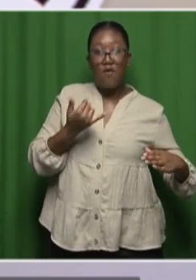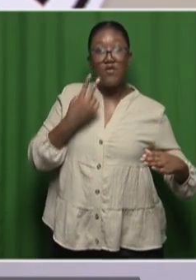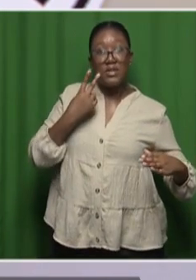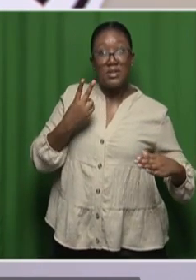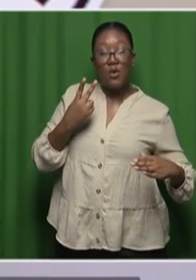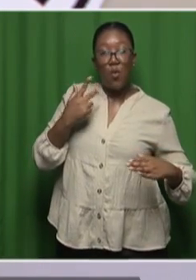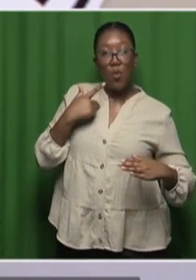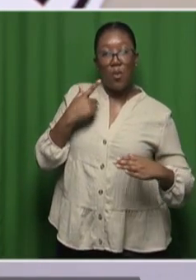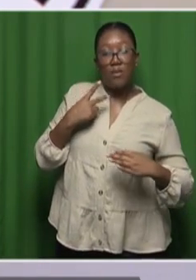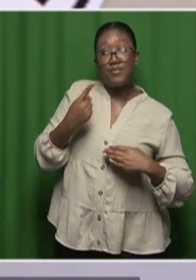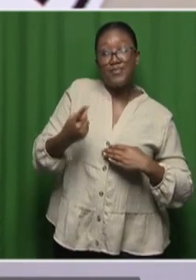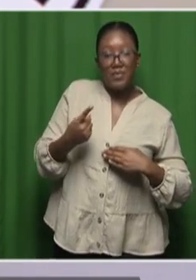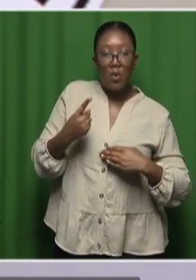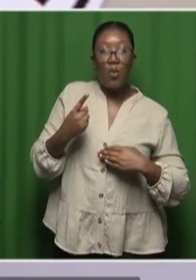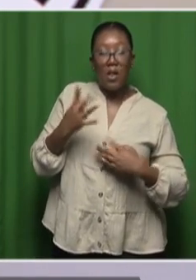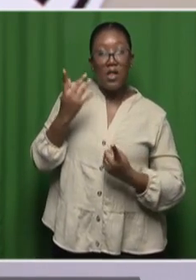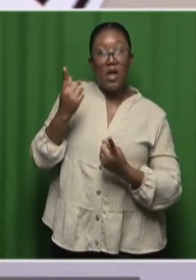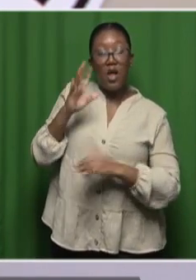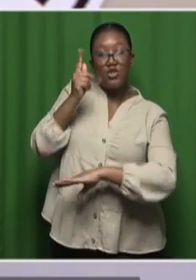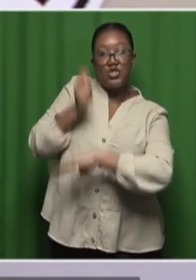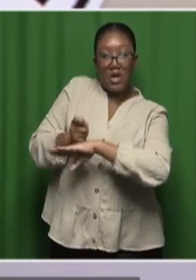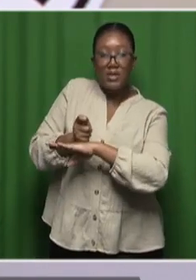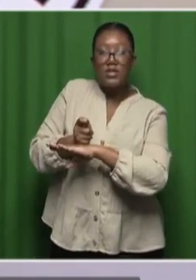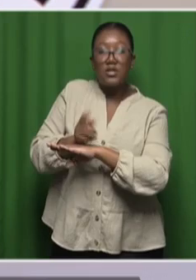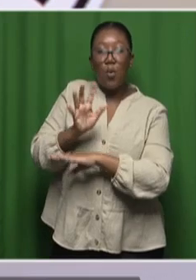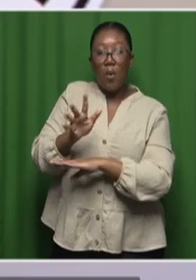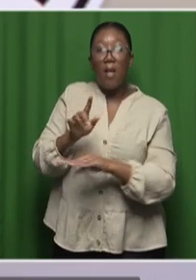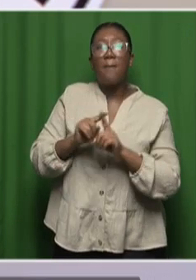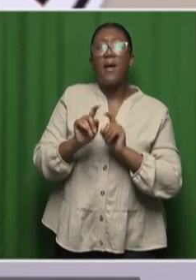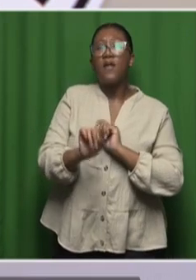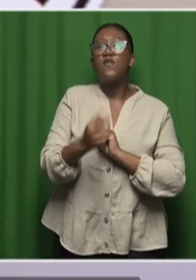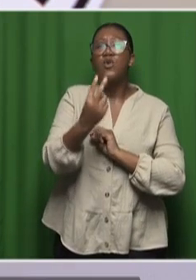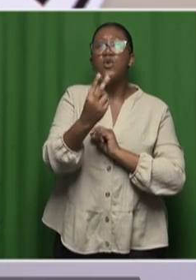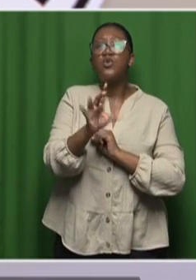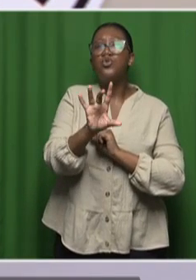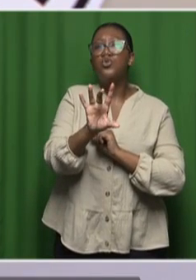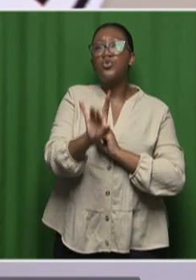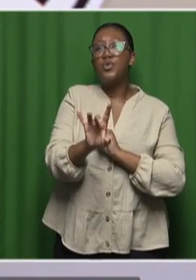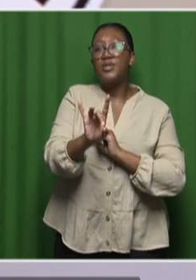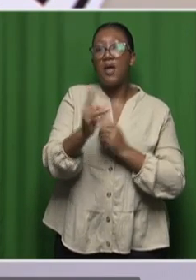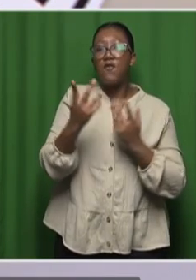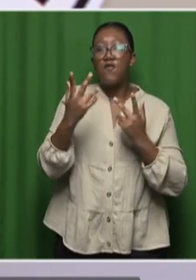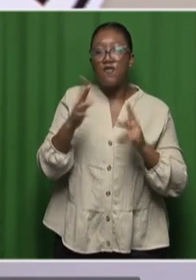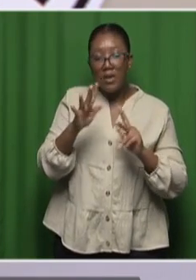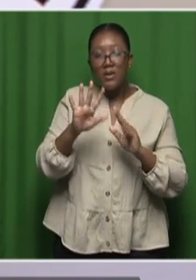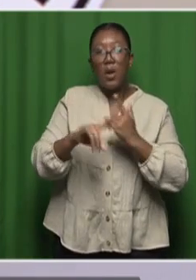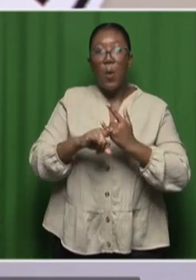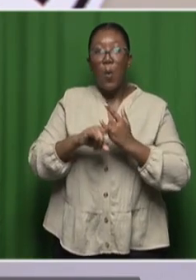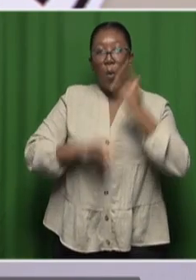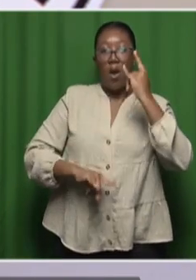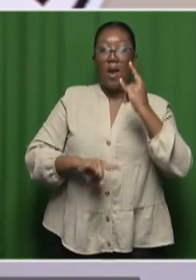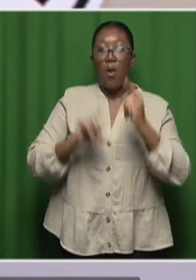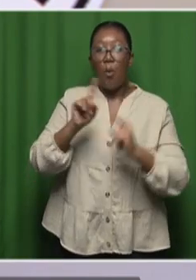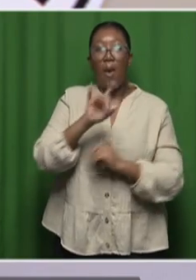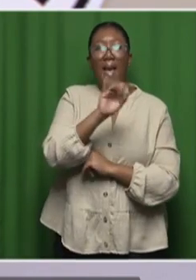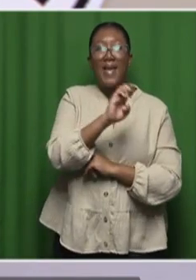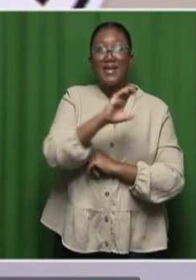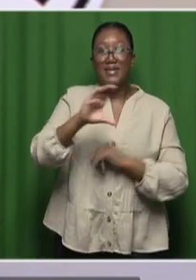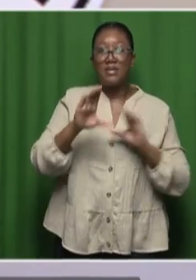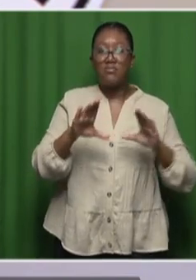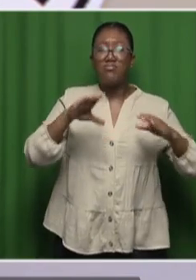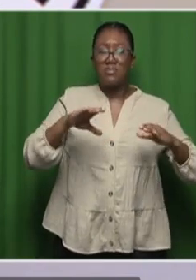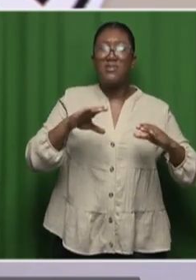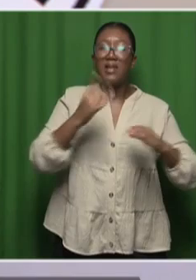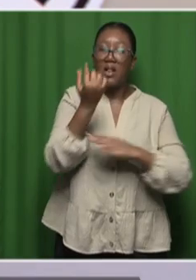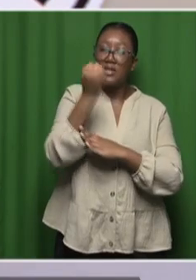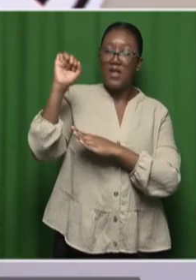on Tuesday, the MK won the first of the two court battles between the parties when the Electoral Court dismissed the ANC's